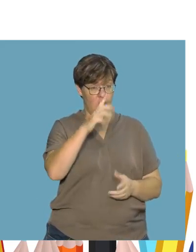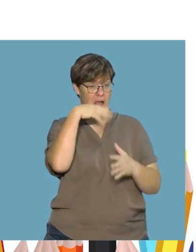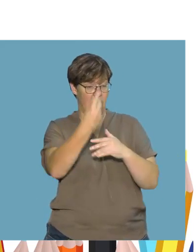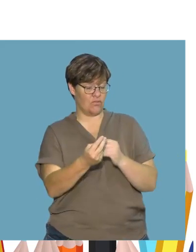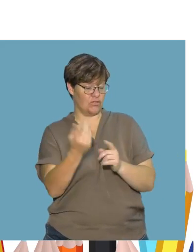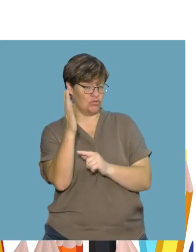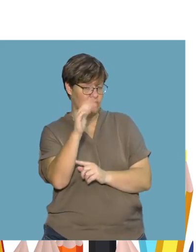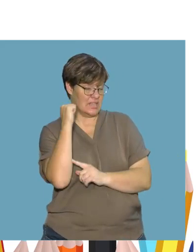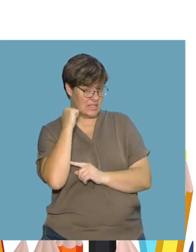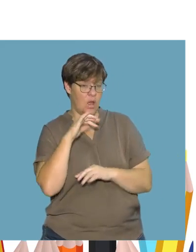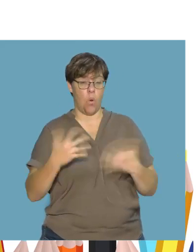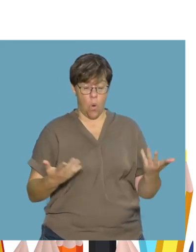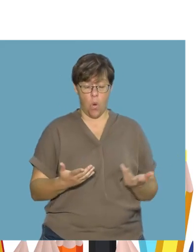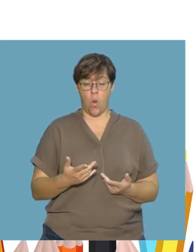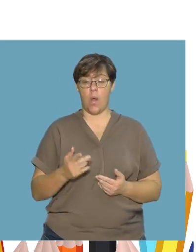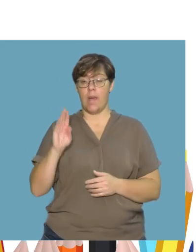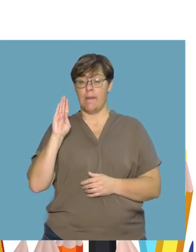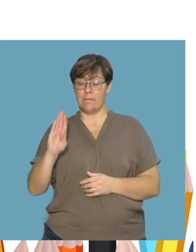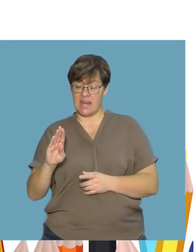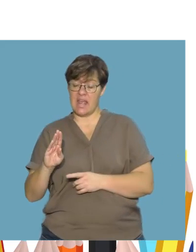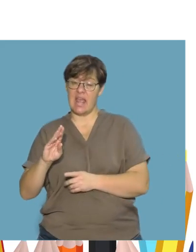Benny fell out of the tree yesterday?